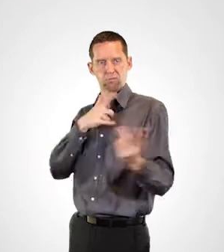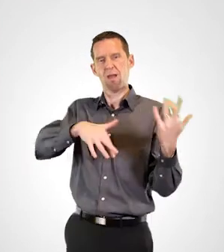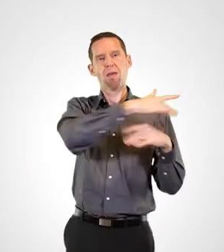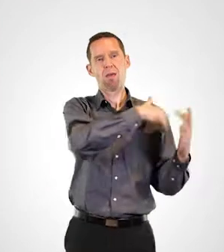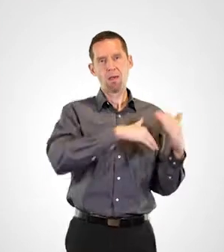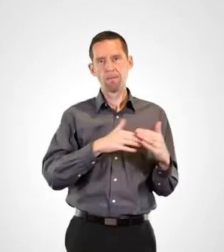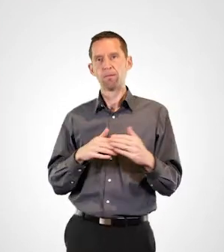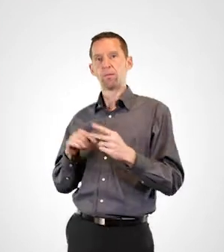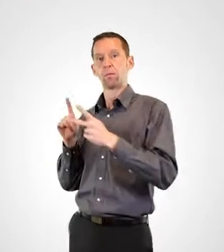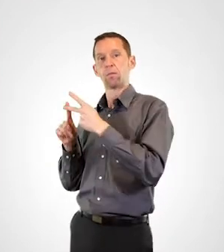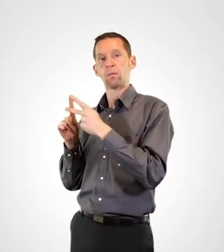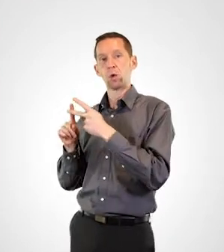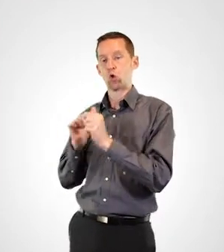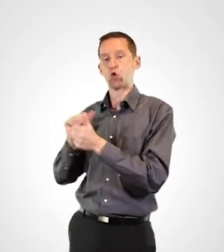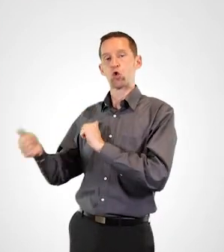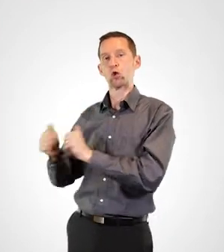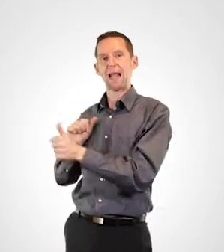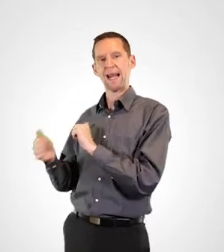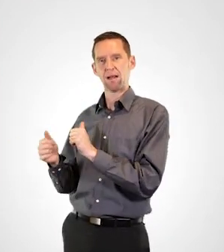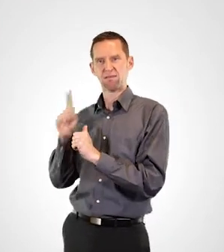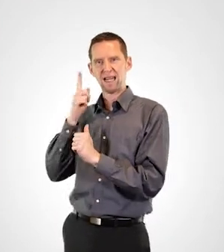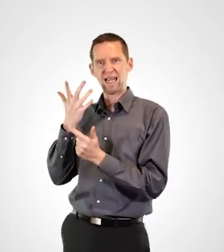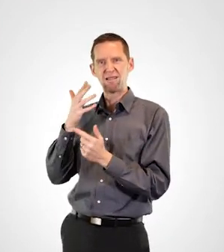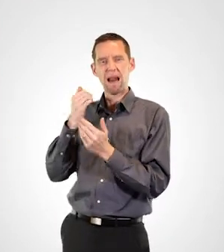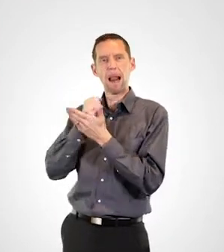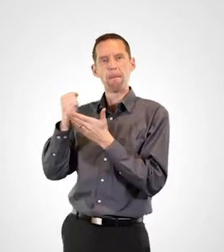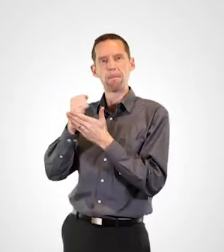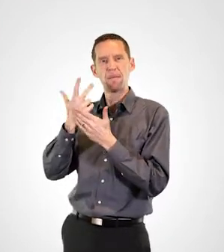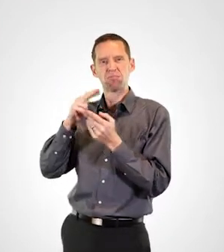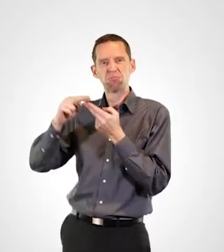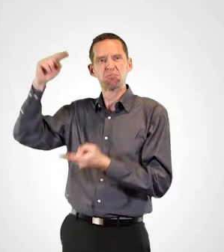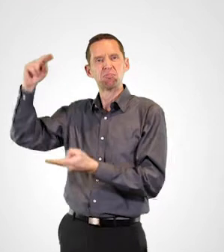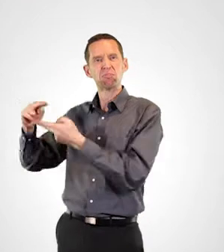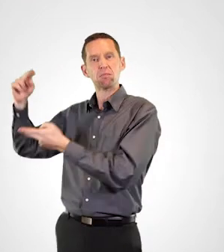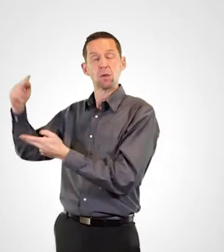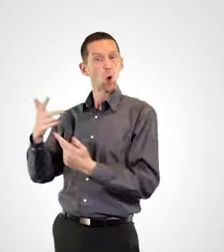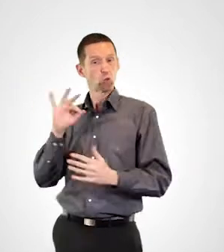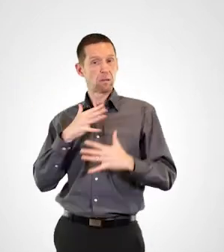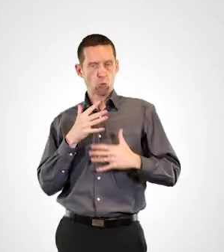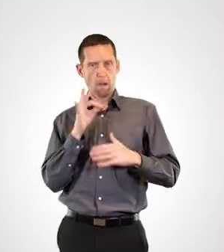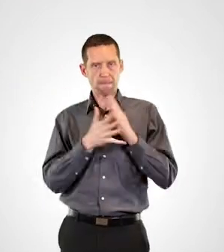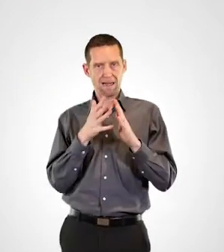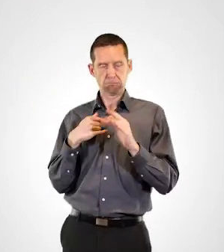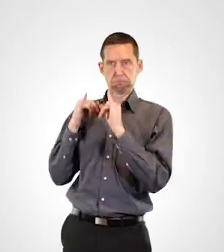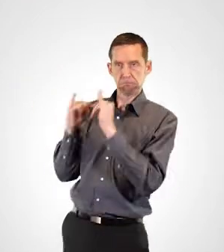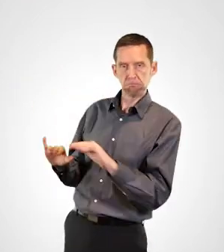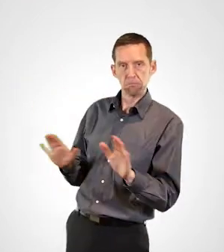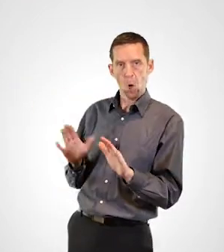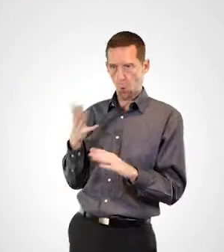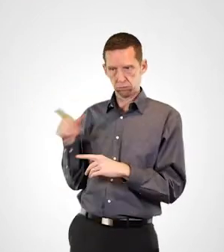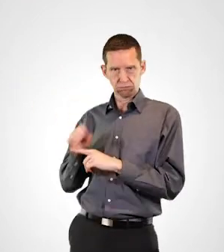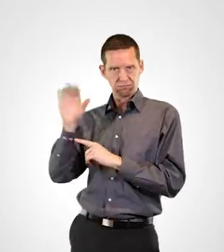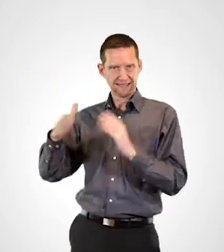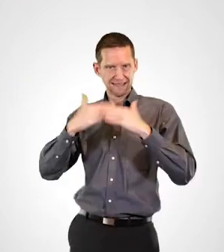taking. Again, for some of the children, not as much happening. And that's not surprising. Now, that's not to say that's a bad thing. We want these kiddies to be out